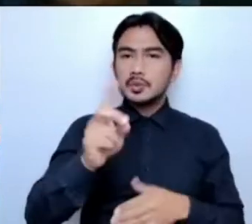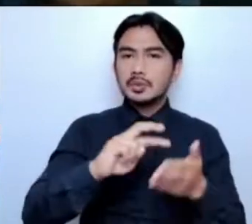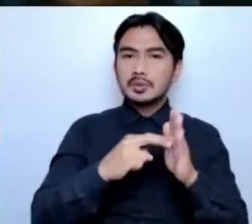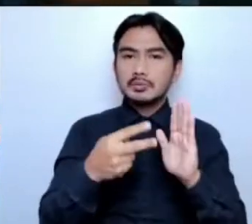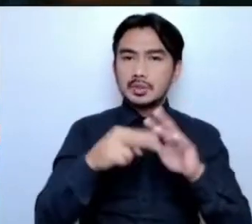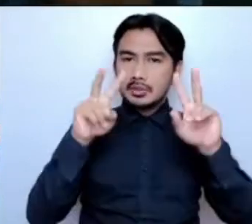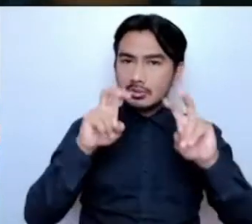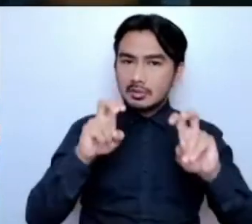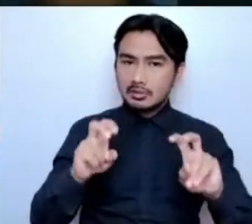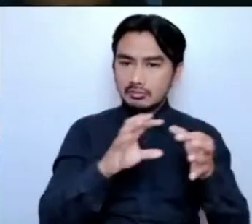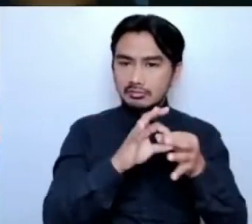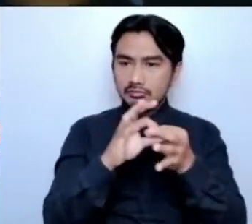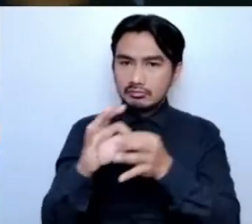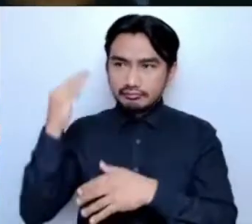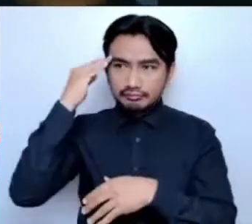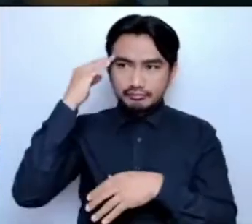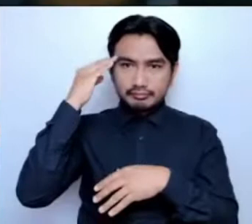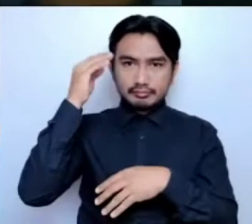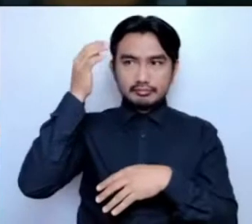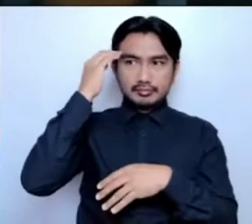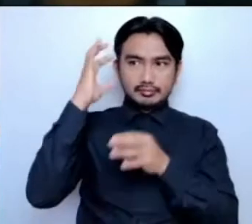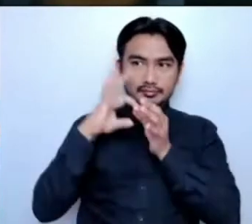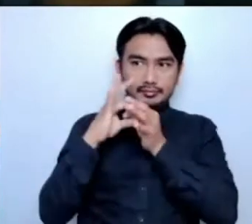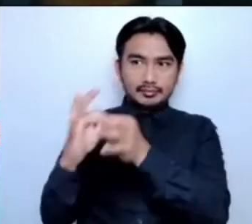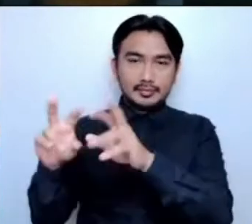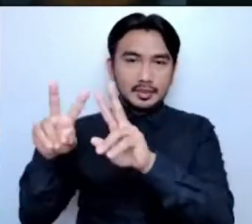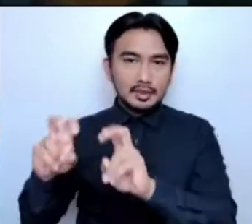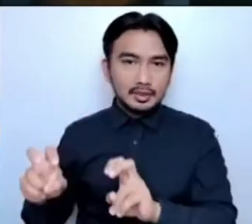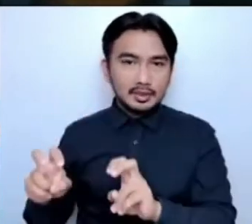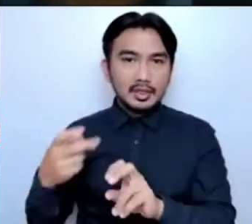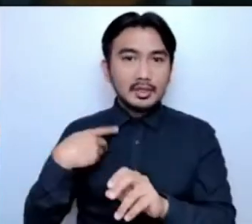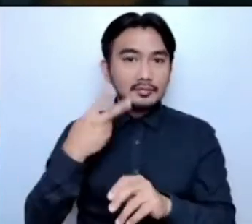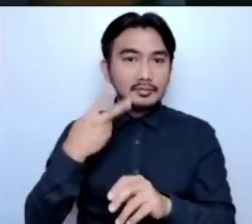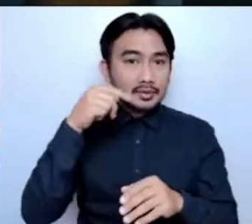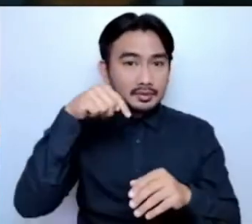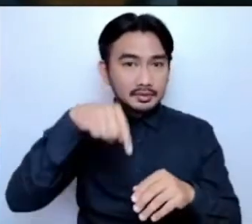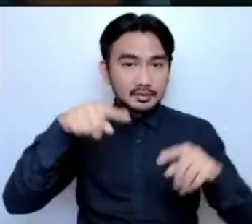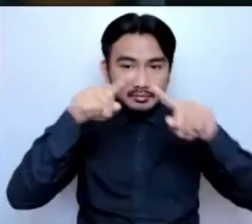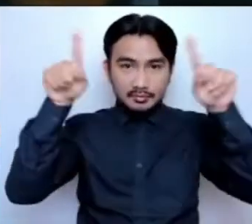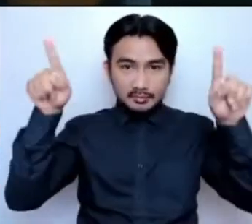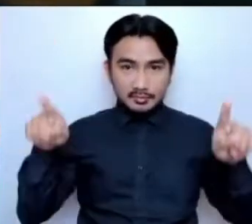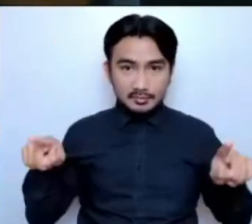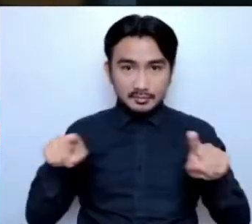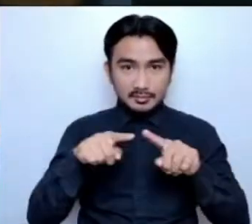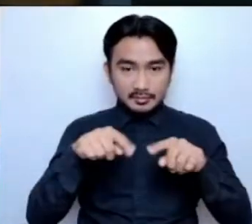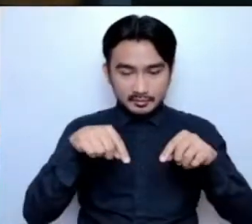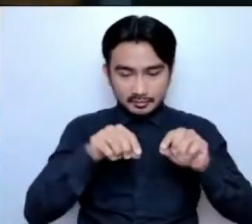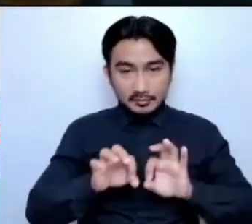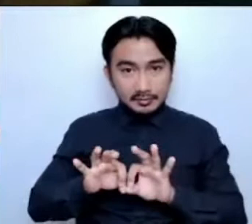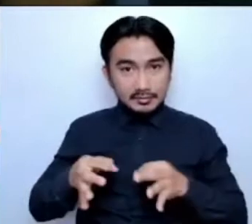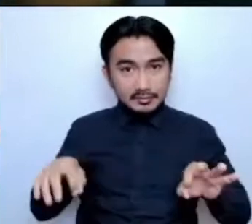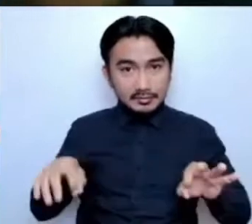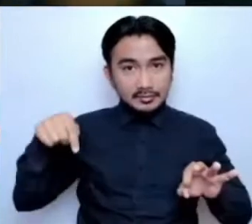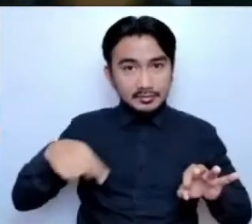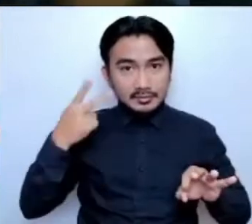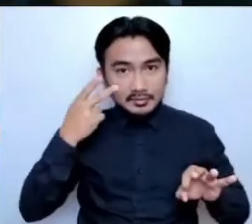knowledge? You can take a look at the notes below the table. What do we mean by principles of teaching and learning? It's